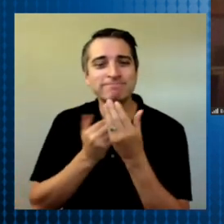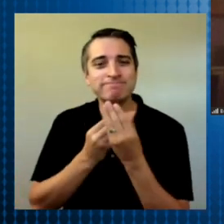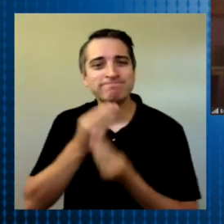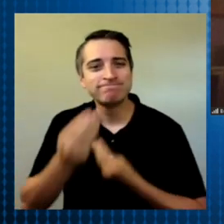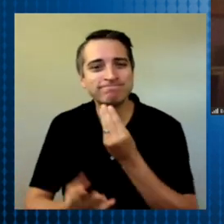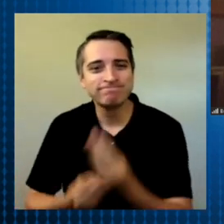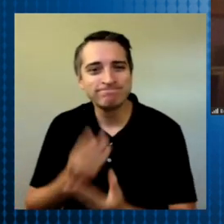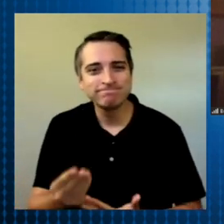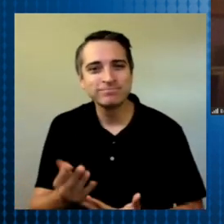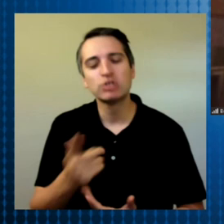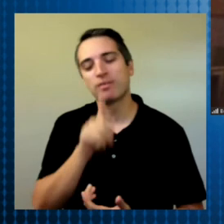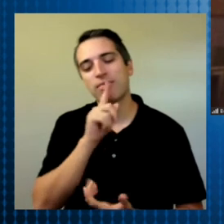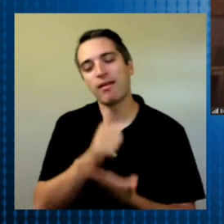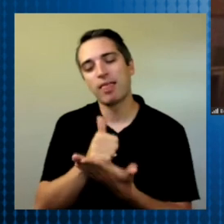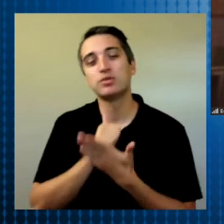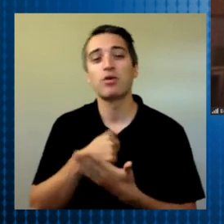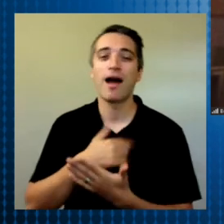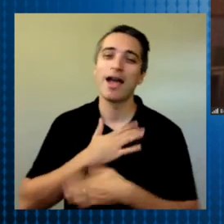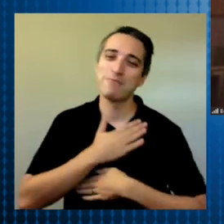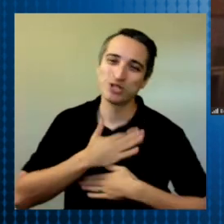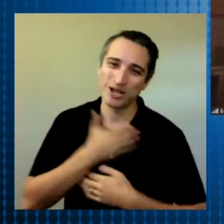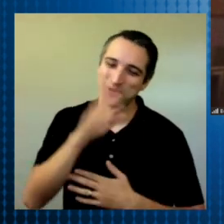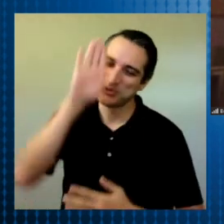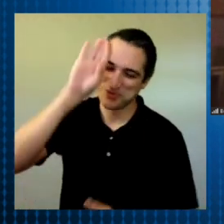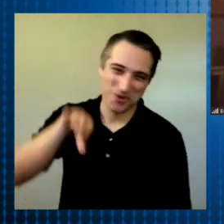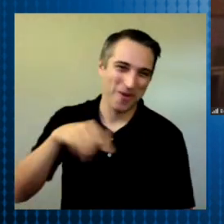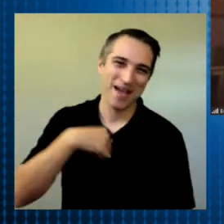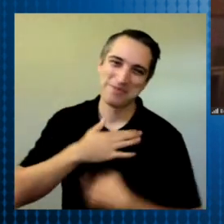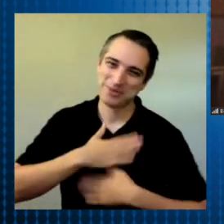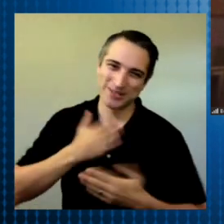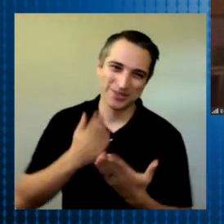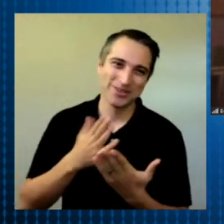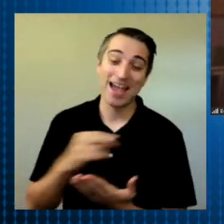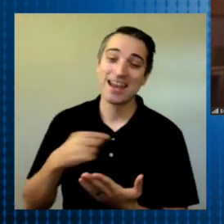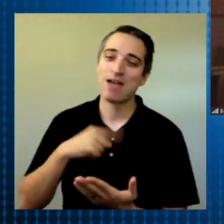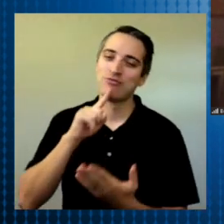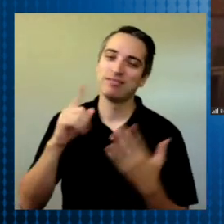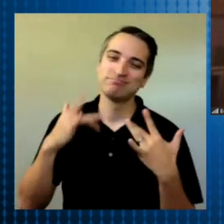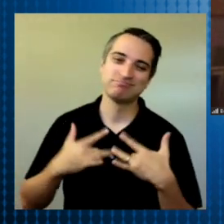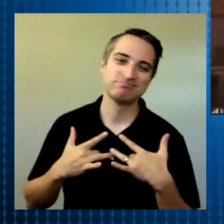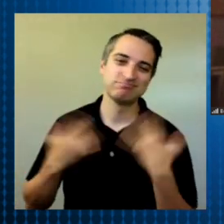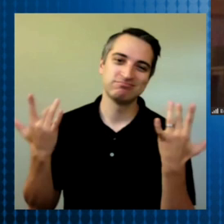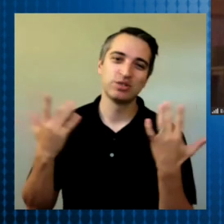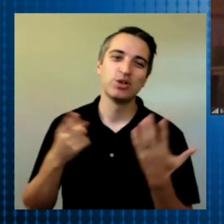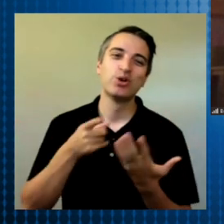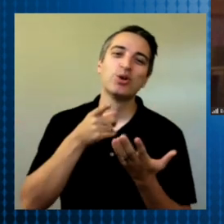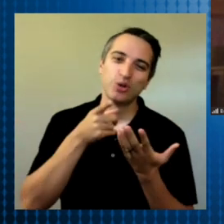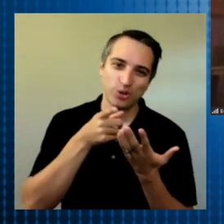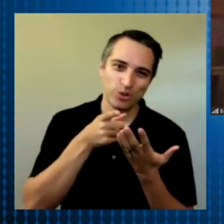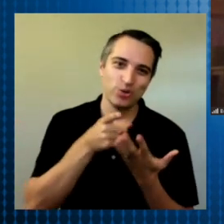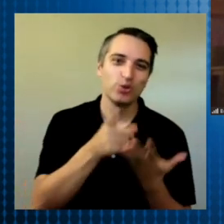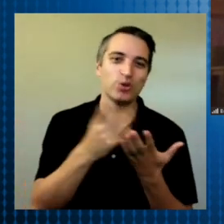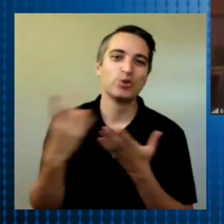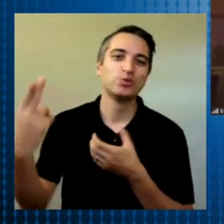the process. So I appreciate you. You know that. And I'm just so pleased that you decided to join us